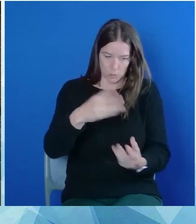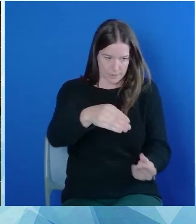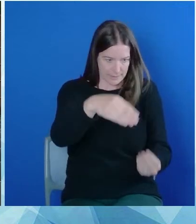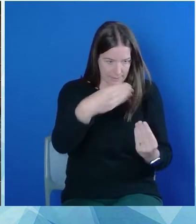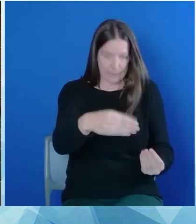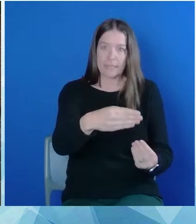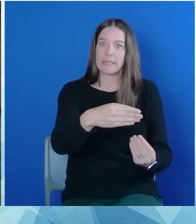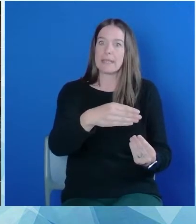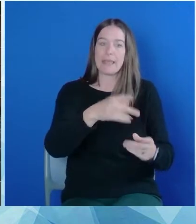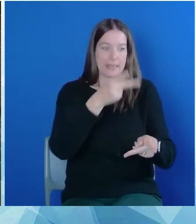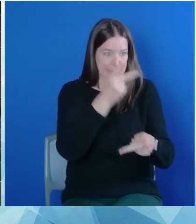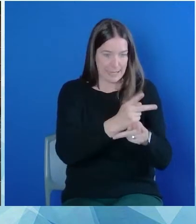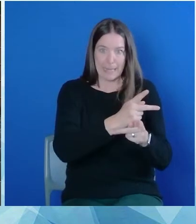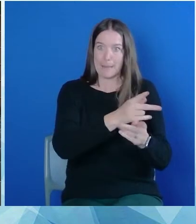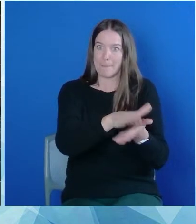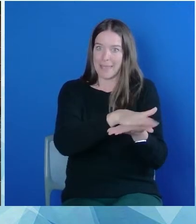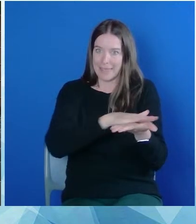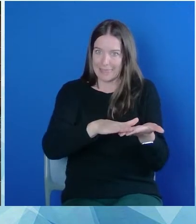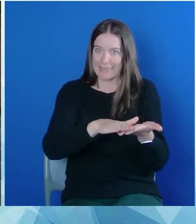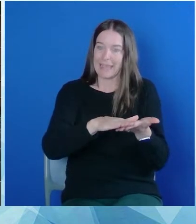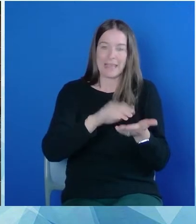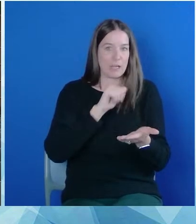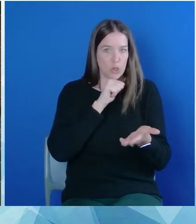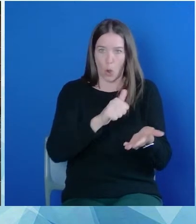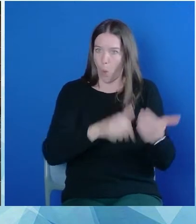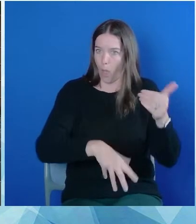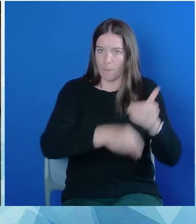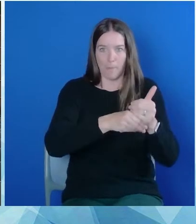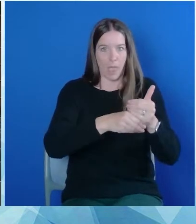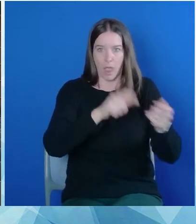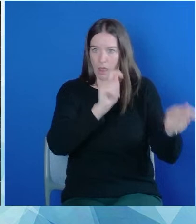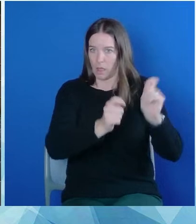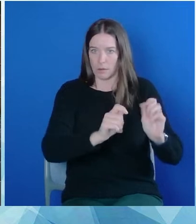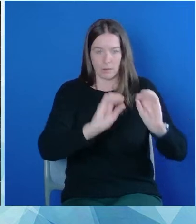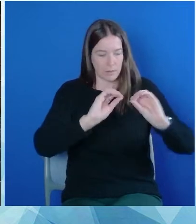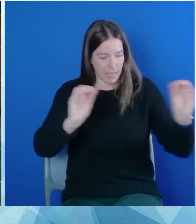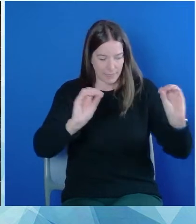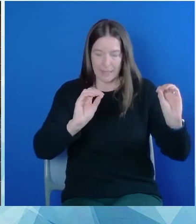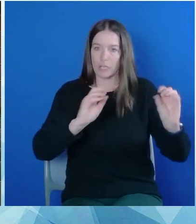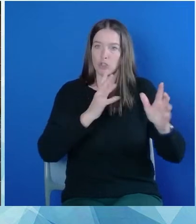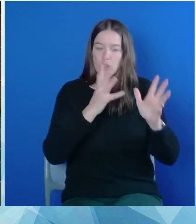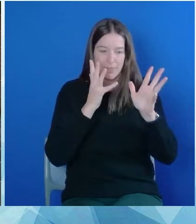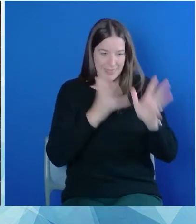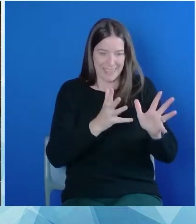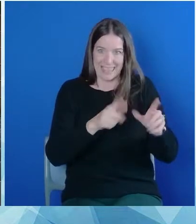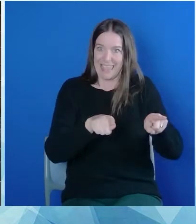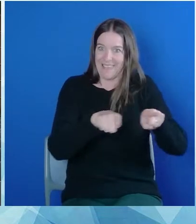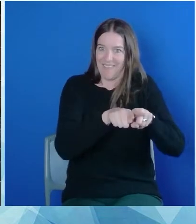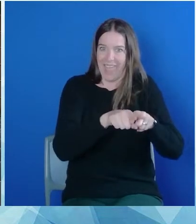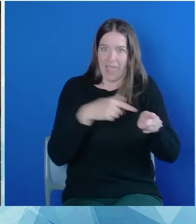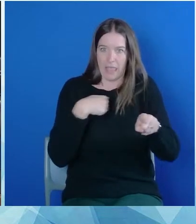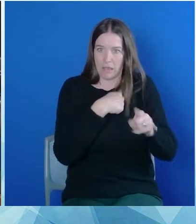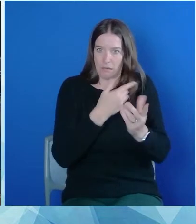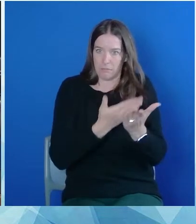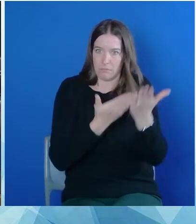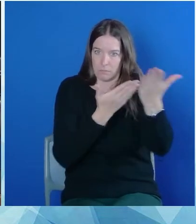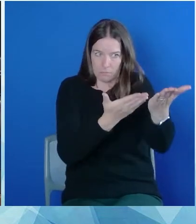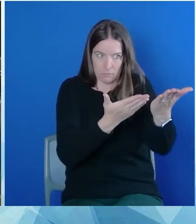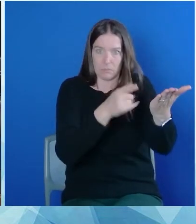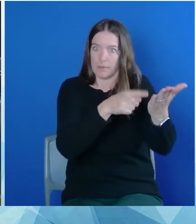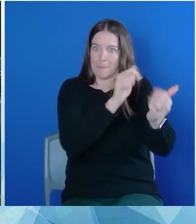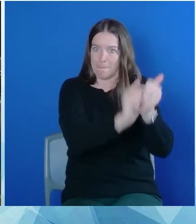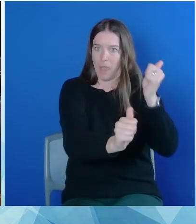being unamended, passed as it's being presented. And then with 1402, that it is